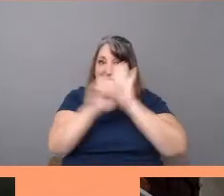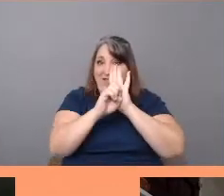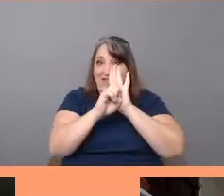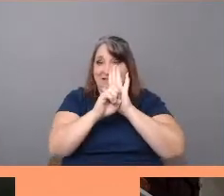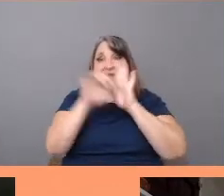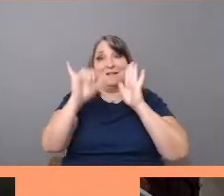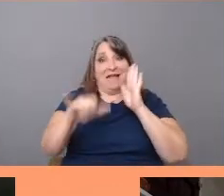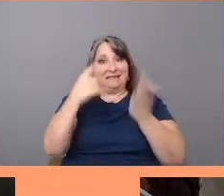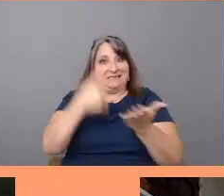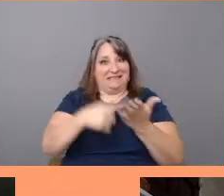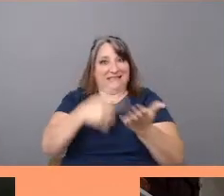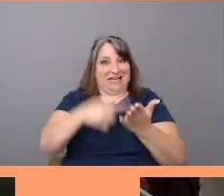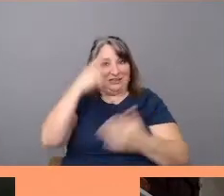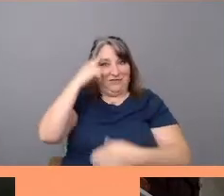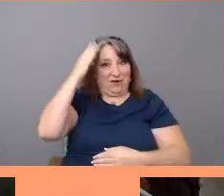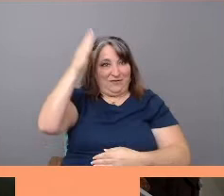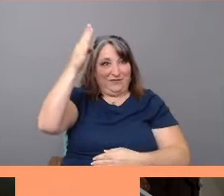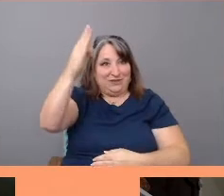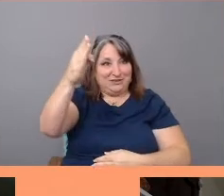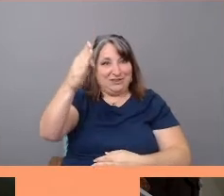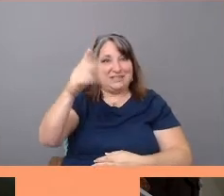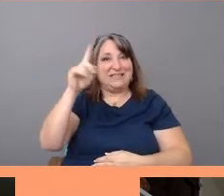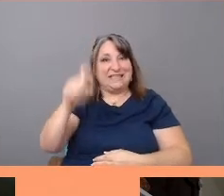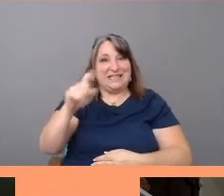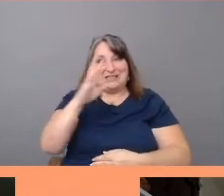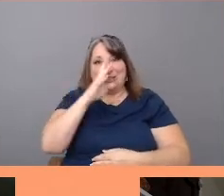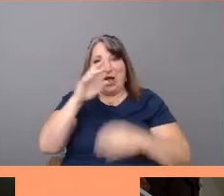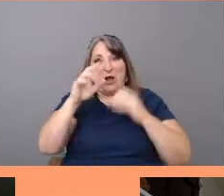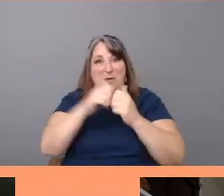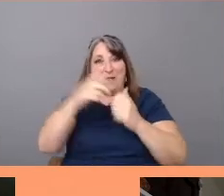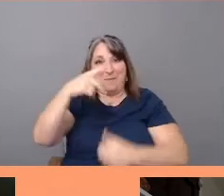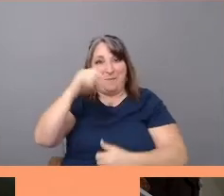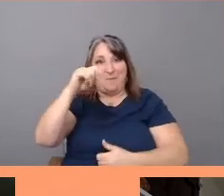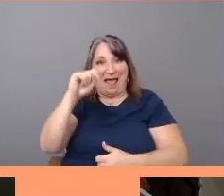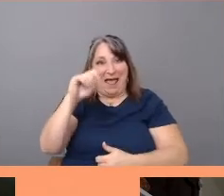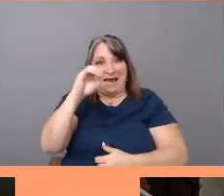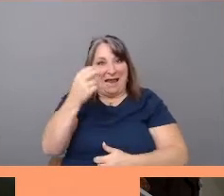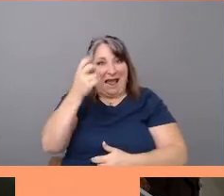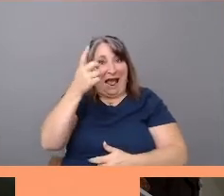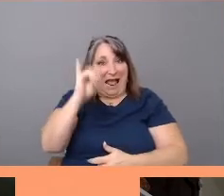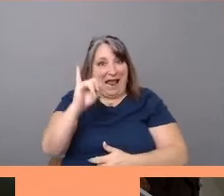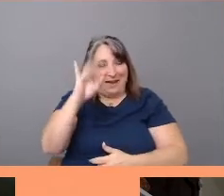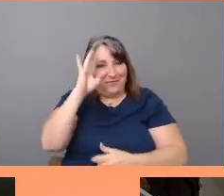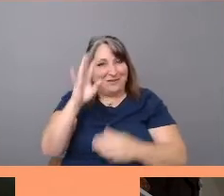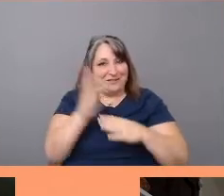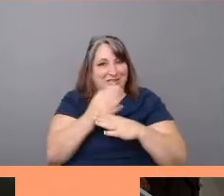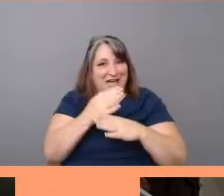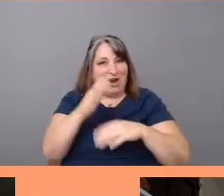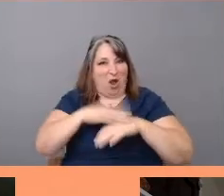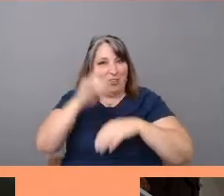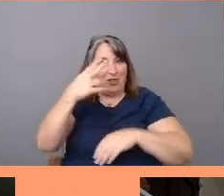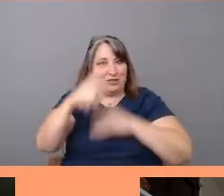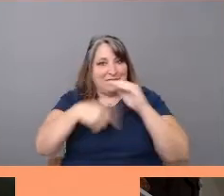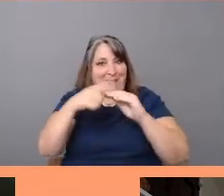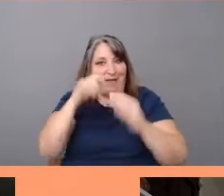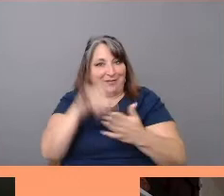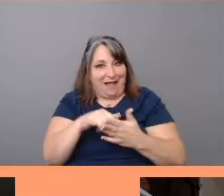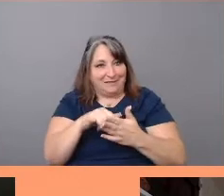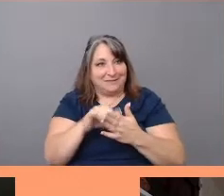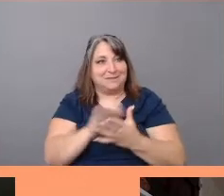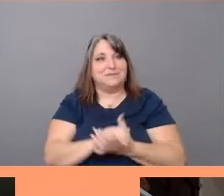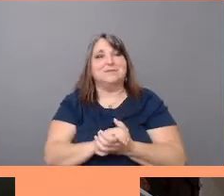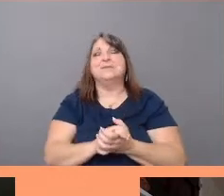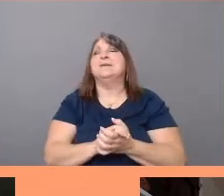a code of ethics. That's a conversation for another day, which you should talk to Pat After Heidi about, and she'll share a bit about